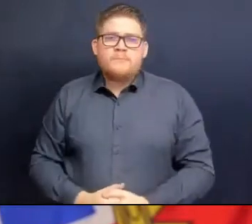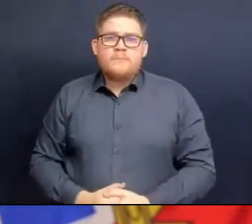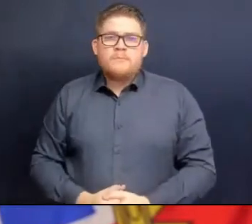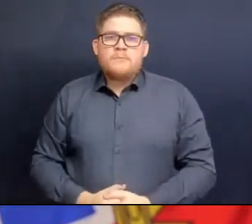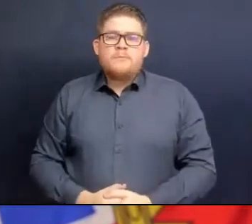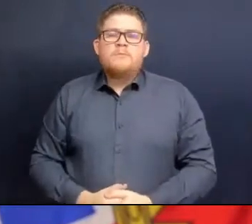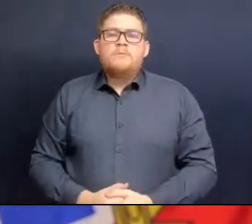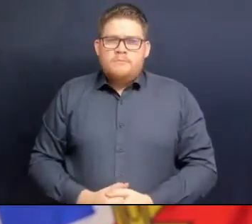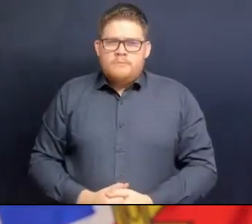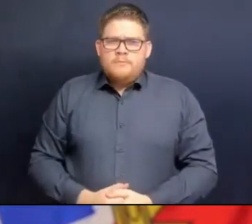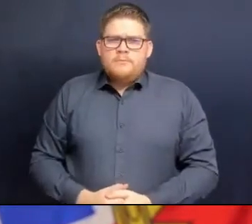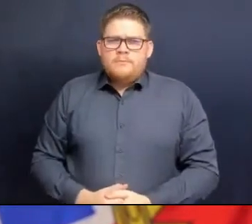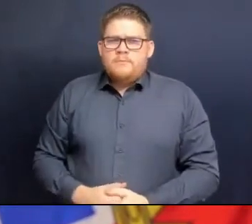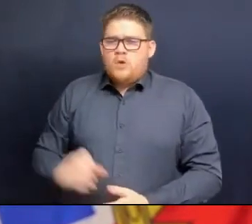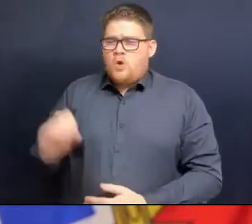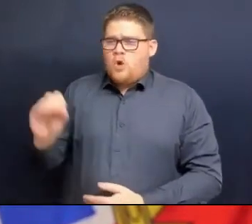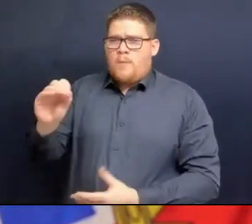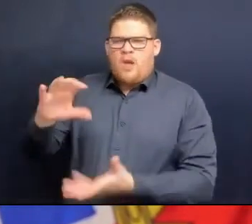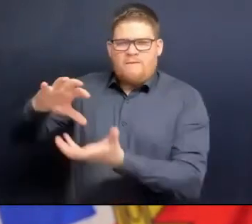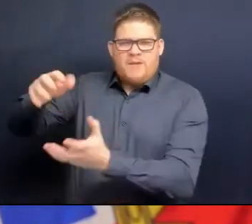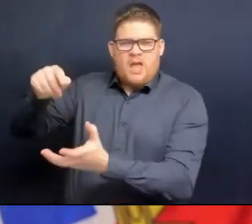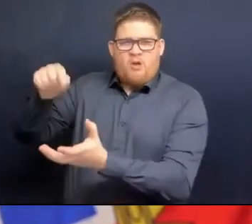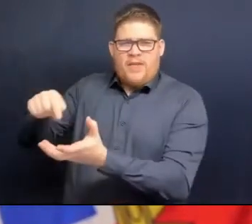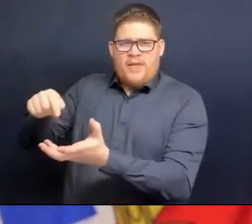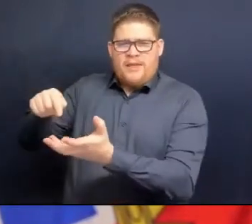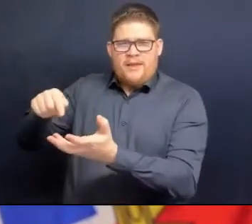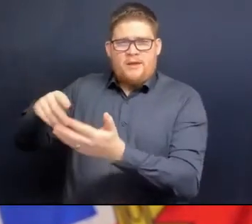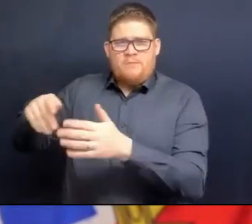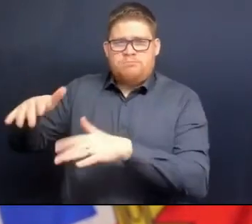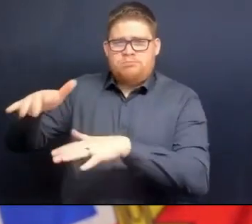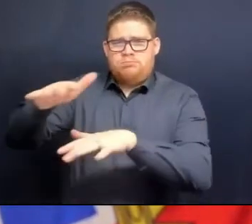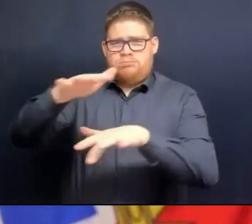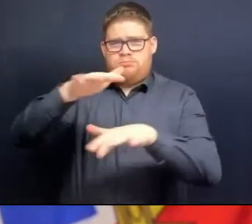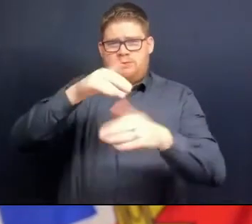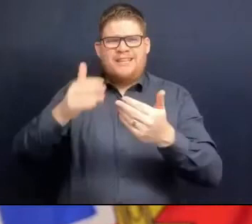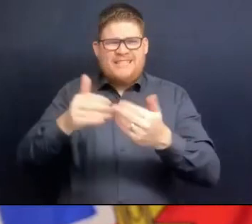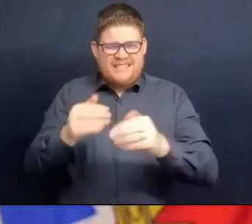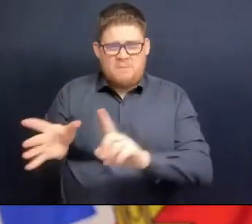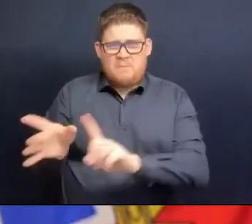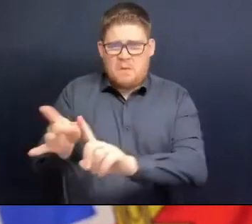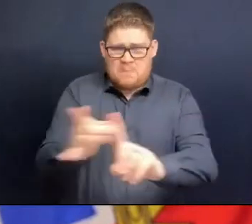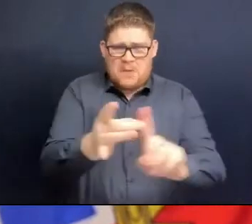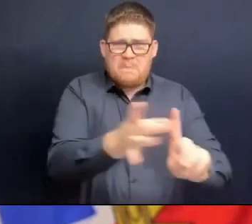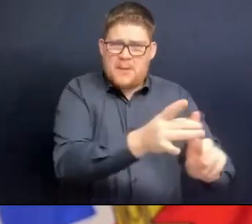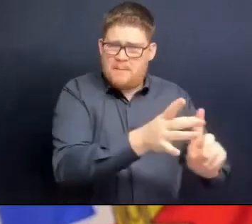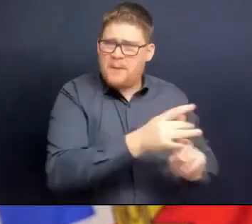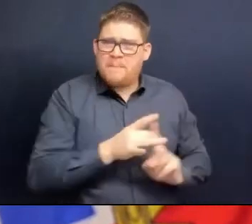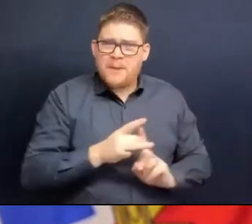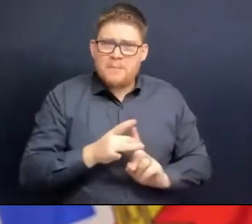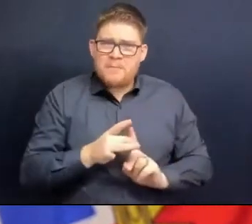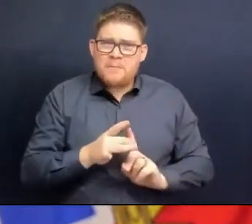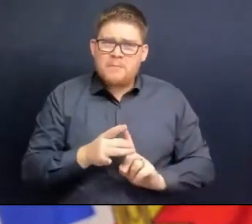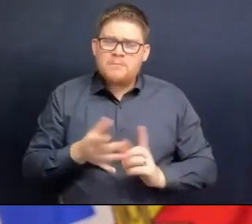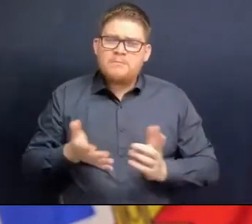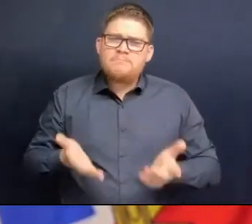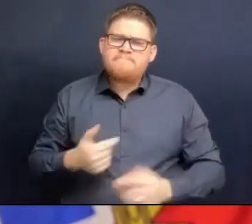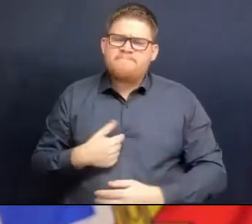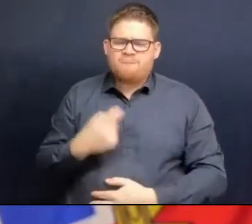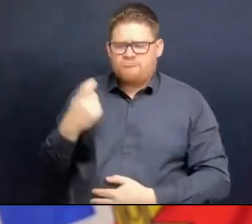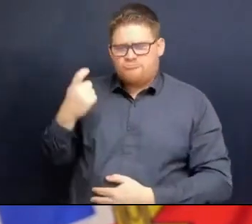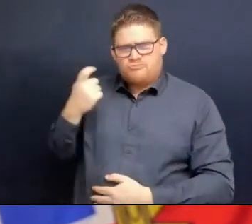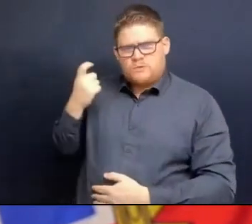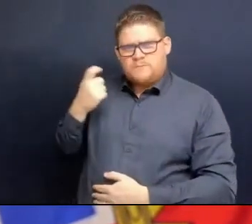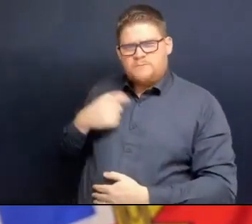air, lingers in spaces, I'm just wondering why it is that, healthcare professionals